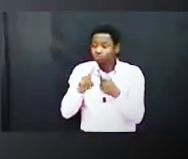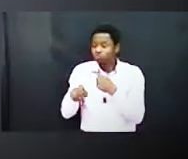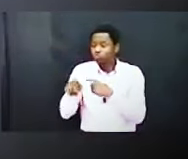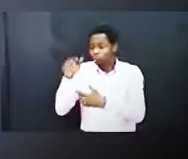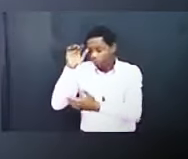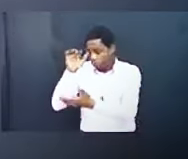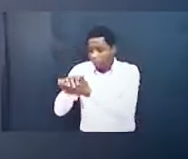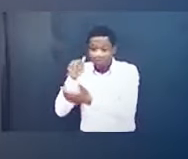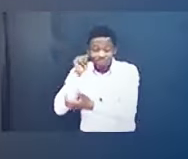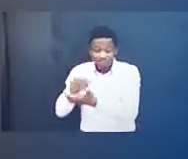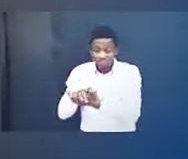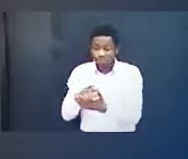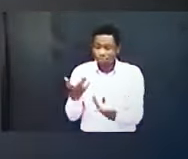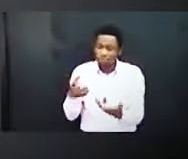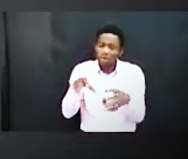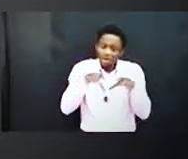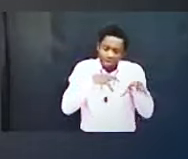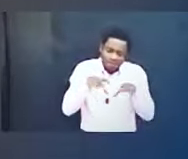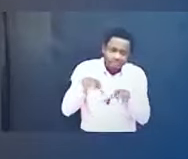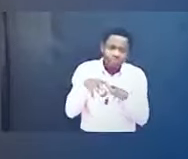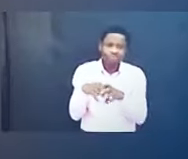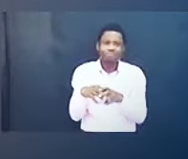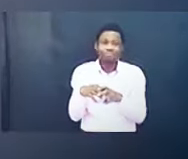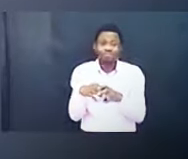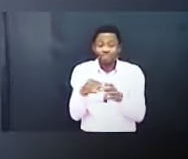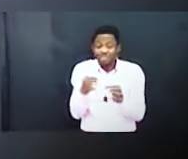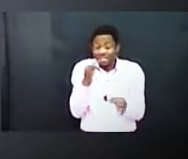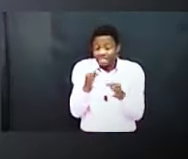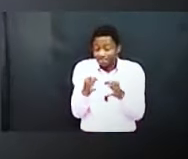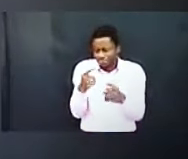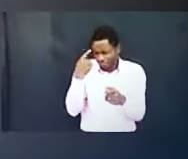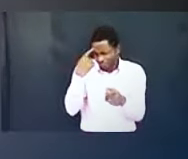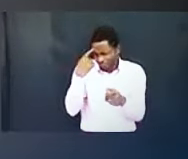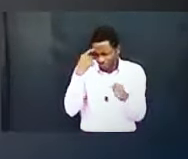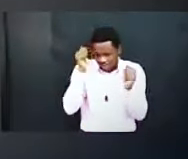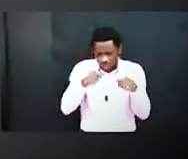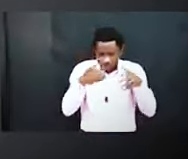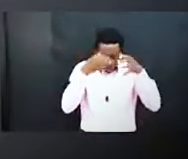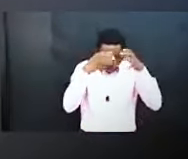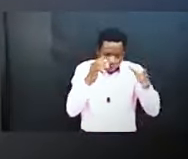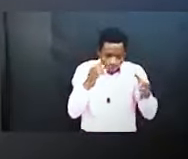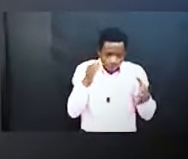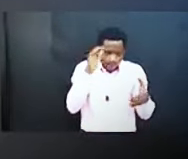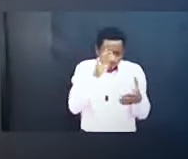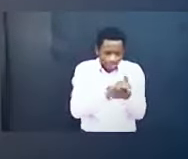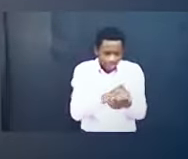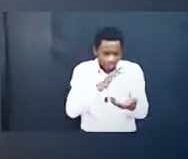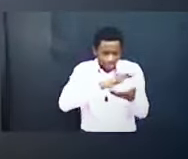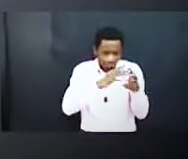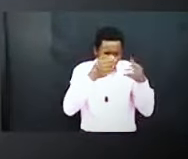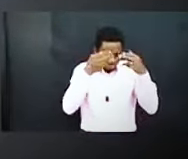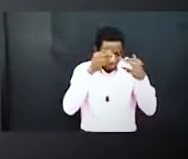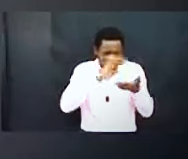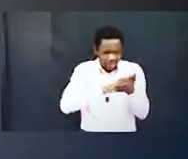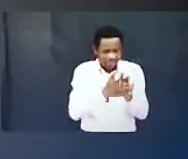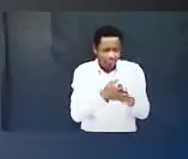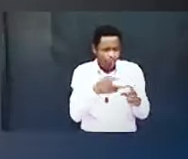or do that has a tendency to harm the relationship, they are saying avoid it.